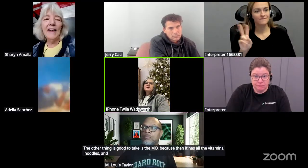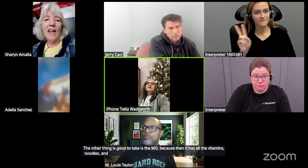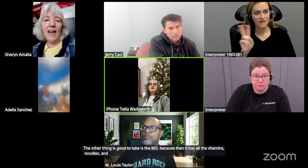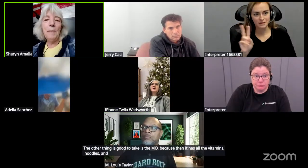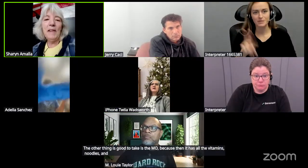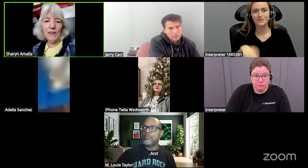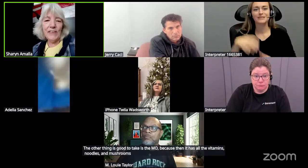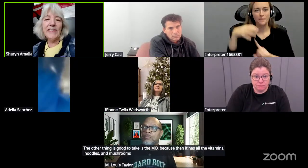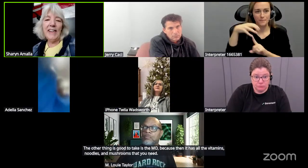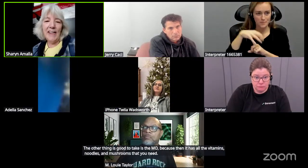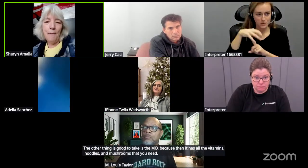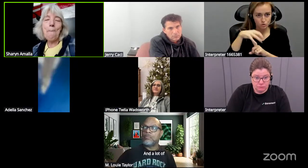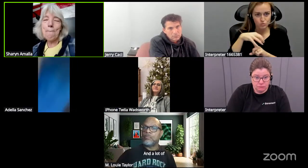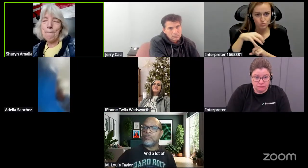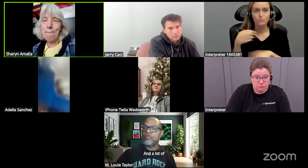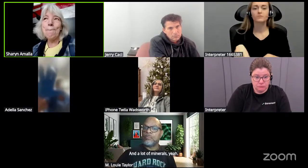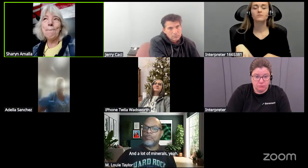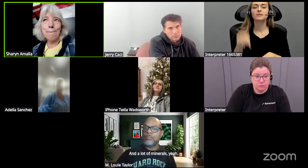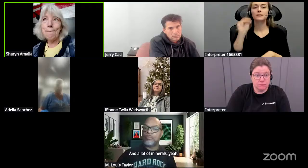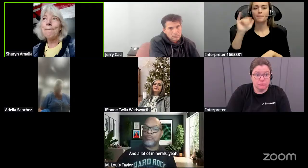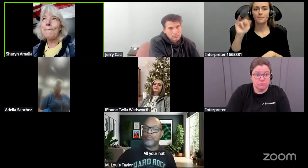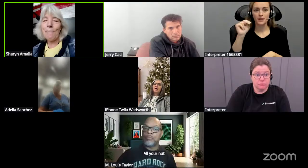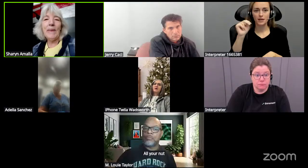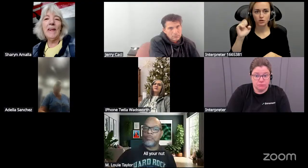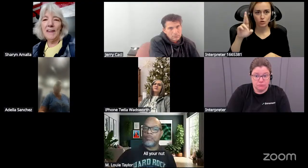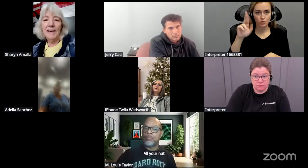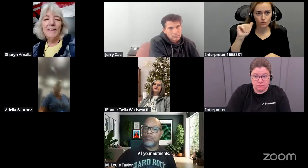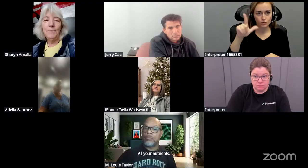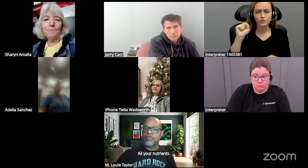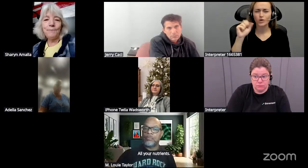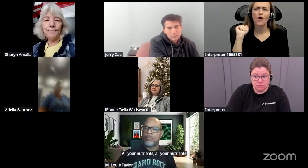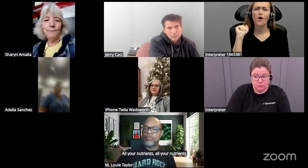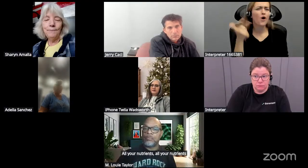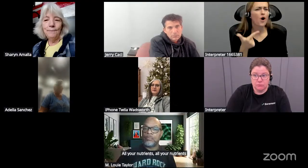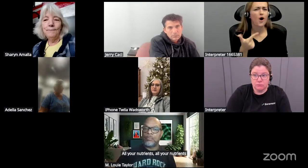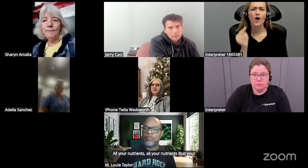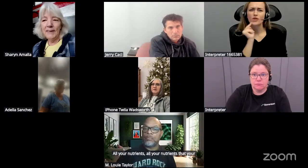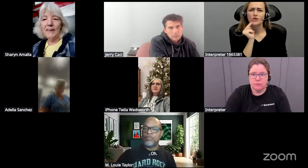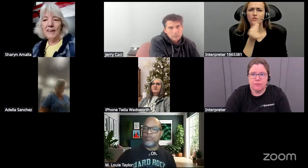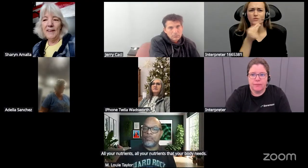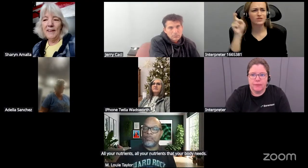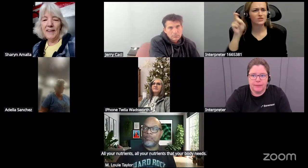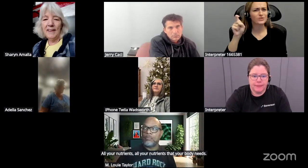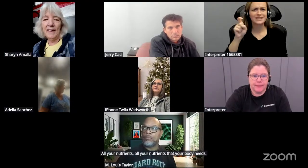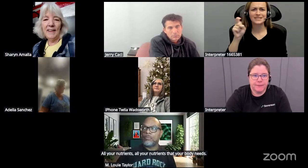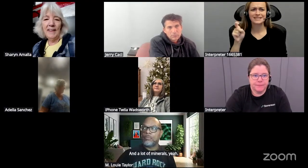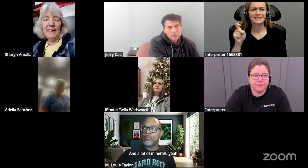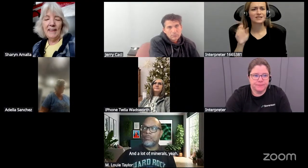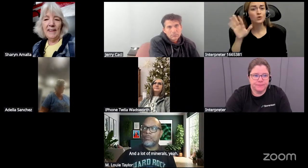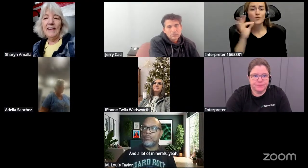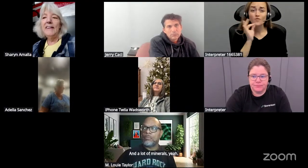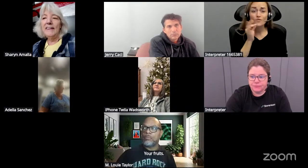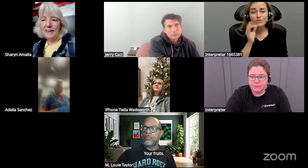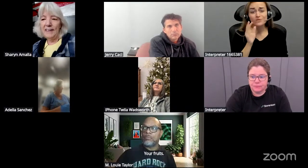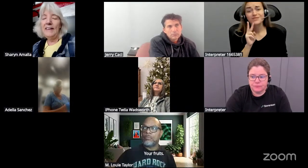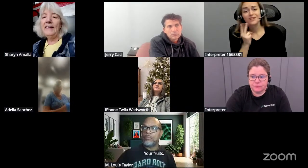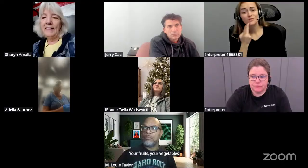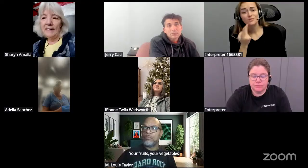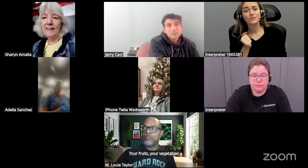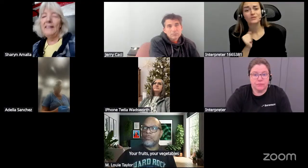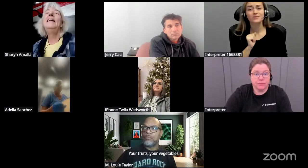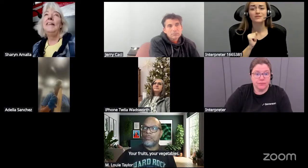mushrooms And a that you lot of need. minerals, All yeah. your nutrients, Oh, that your body needs, your fruits, your vegetables,